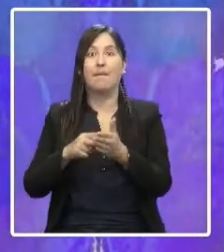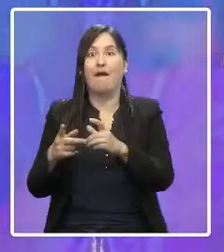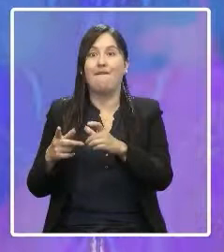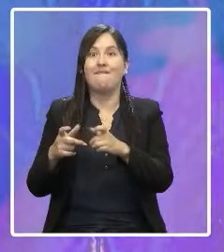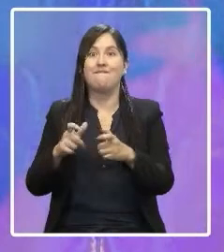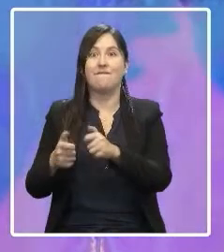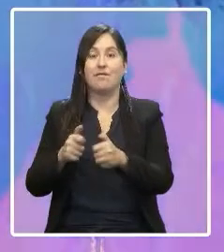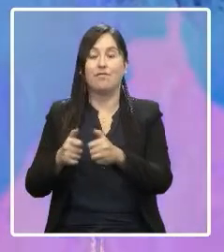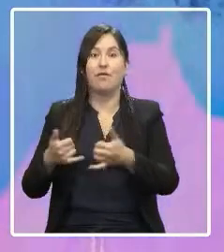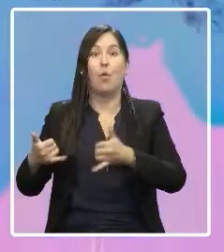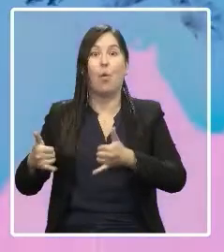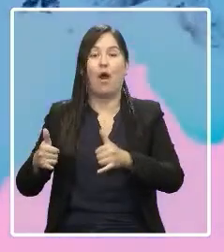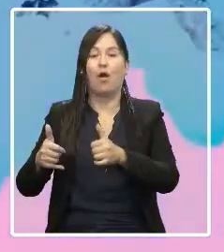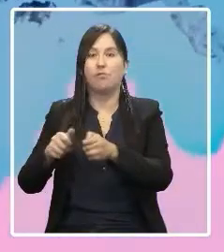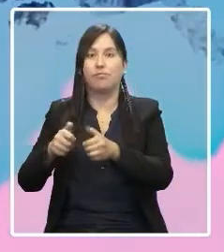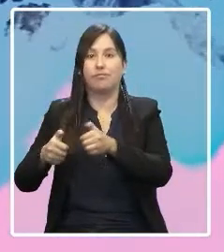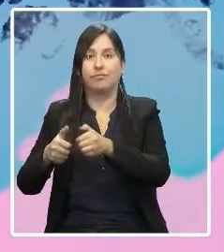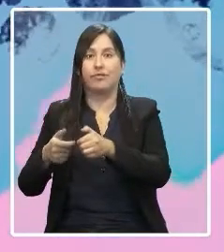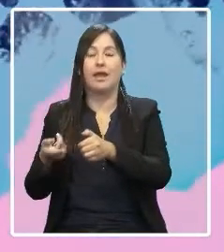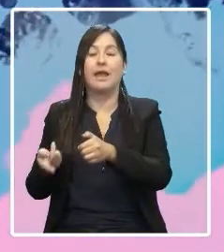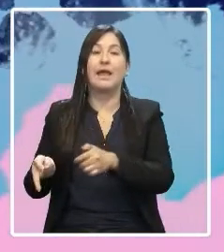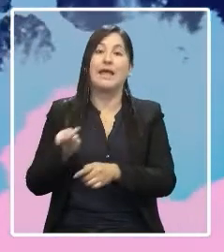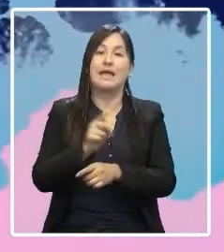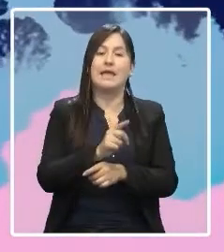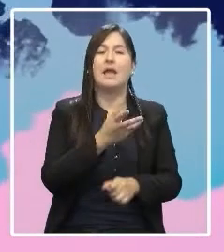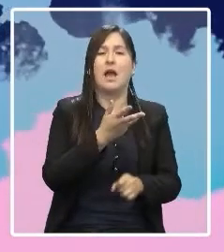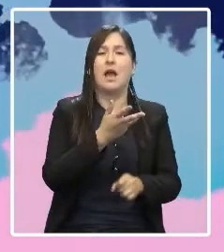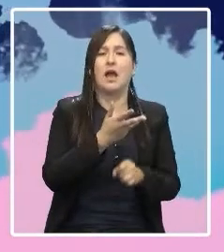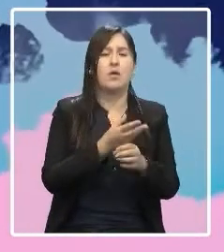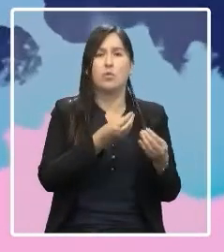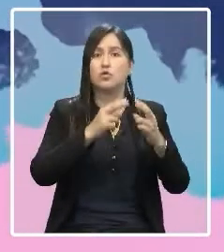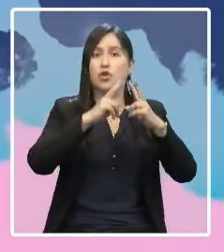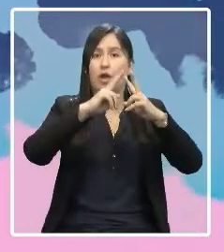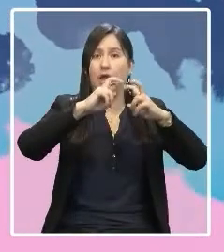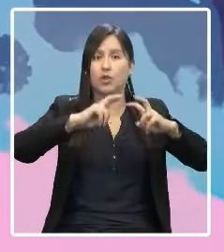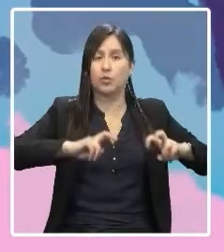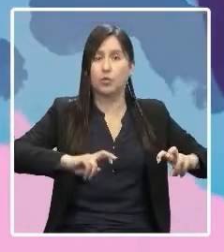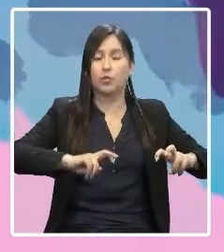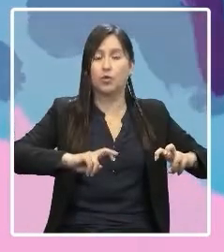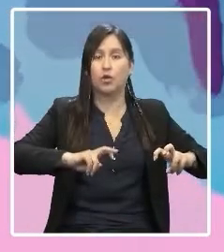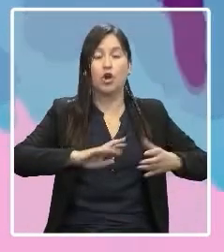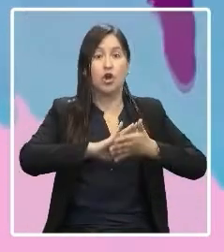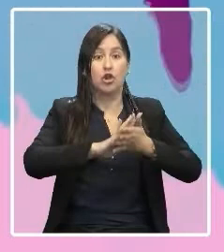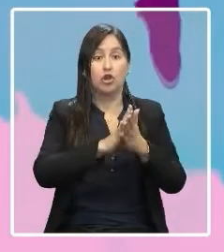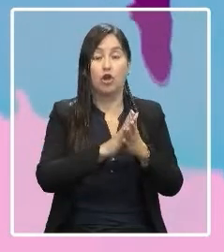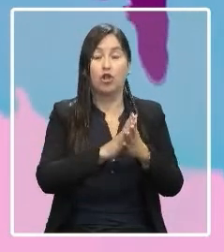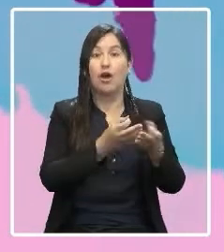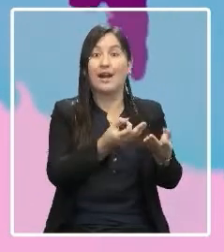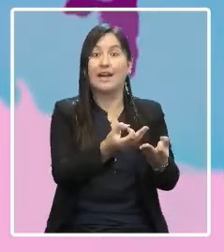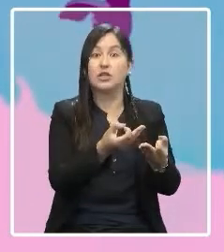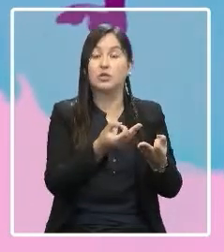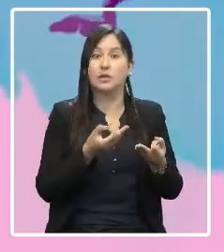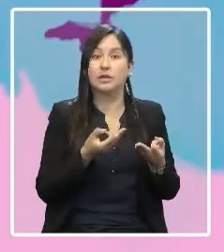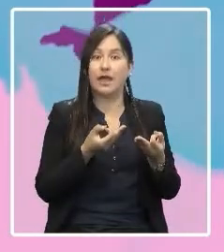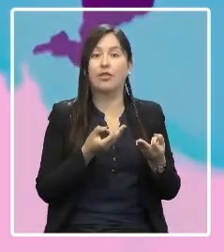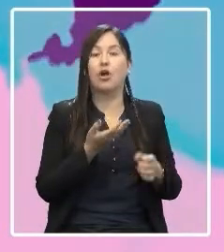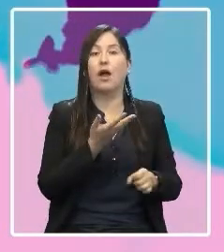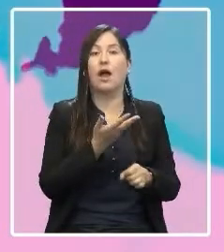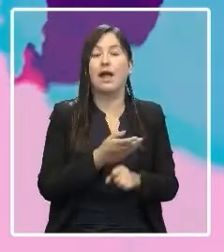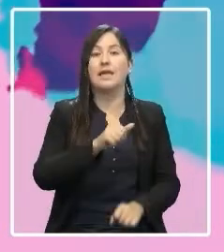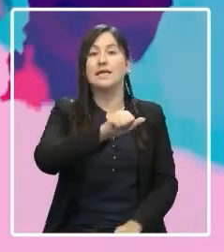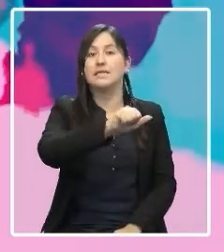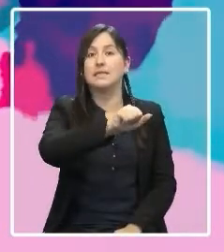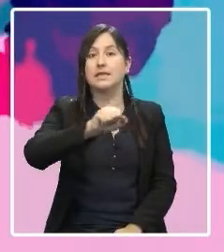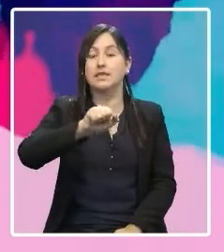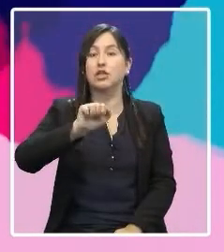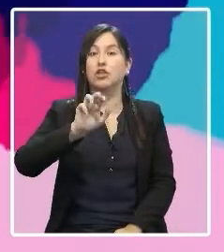put all the results together. And this was actually over 690,000 individuals across 31 different countries. And